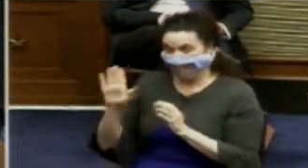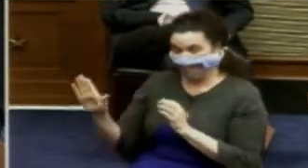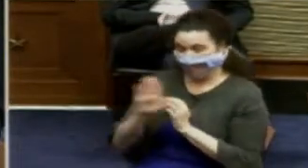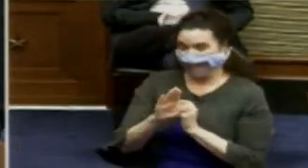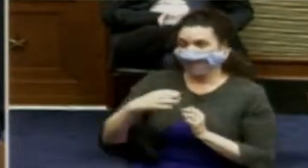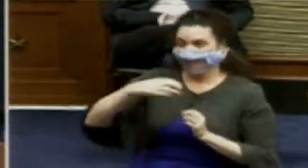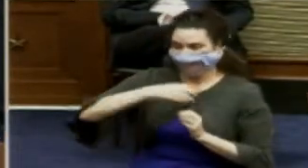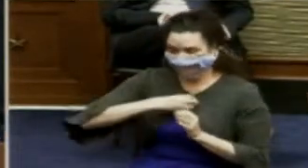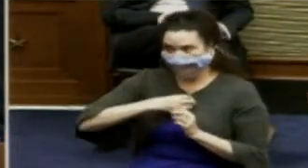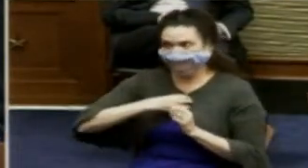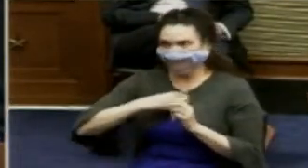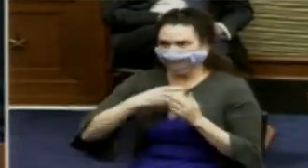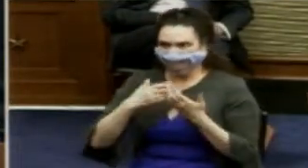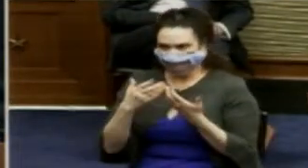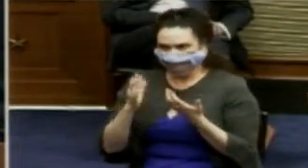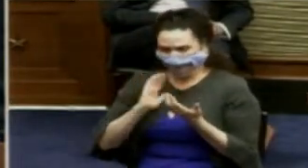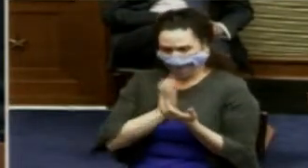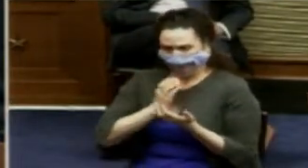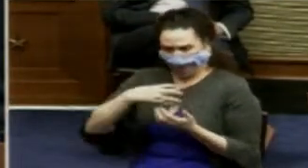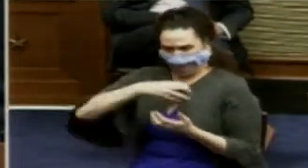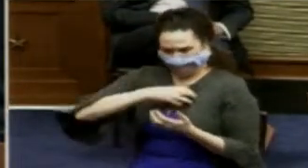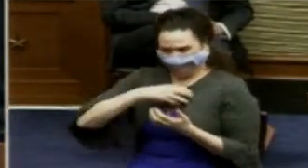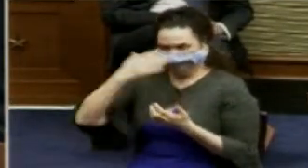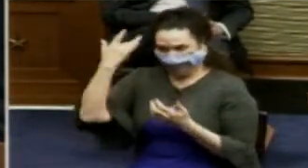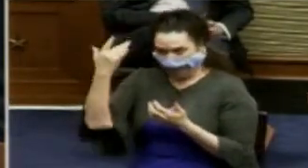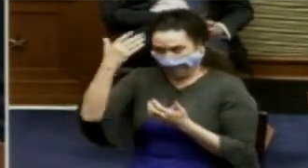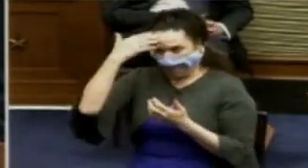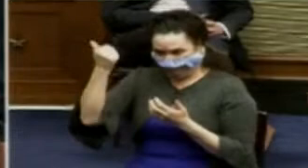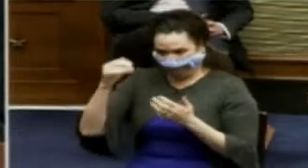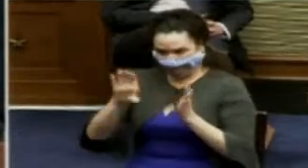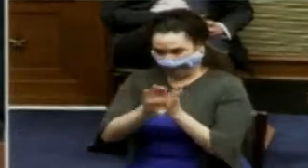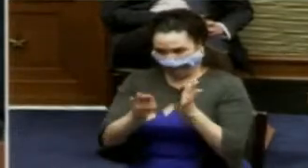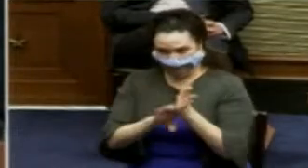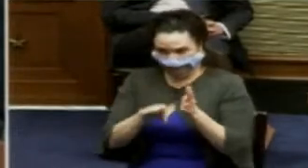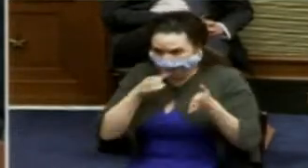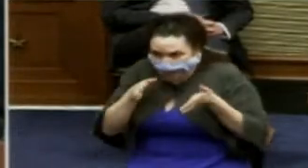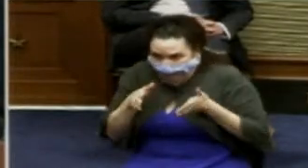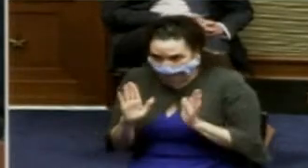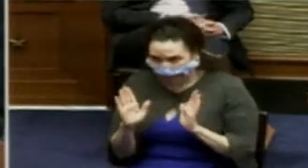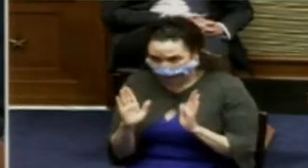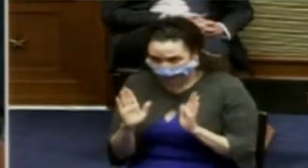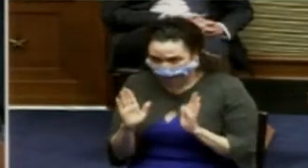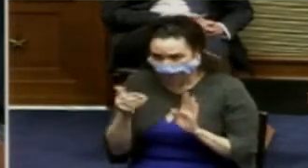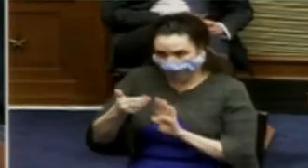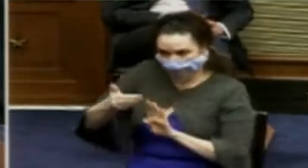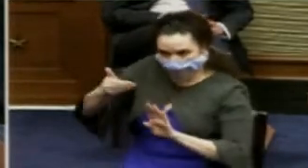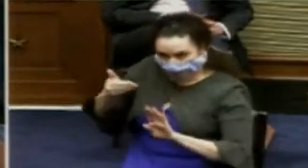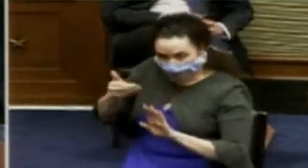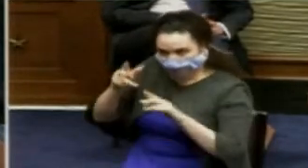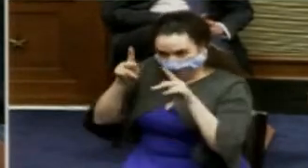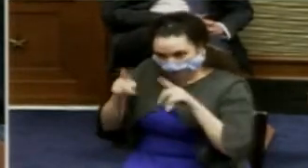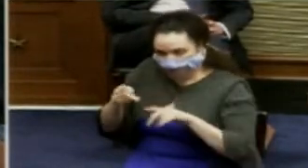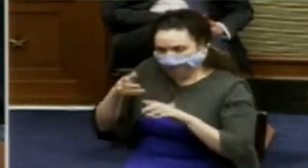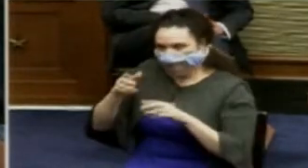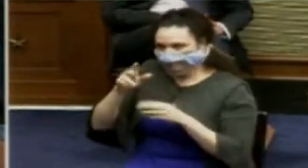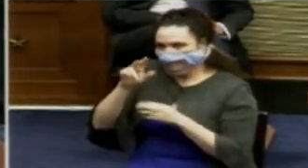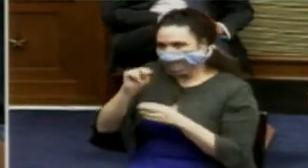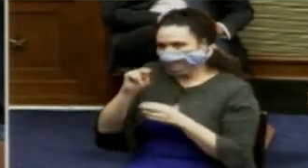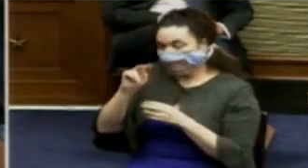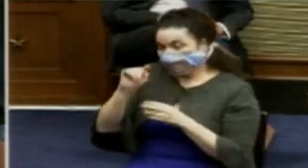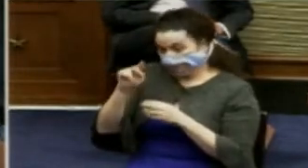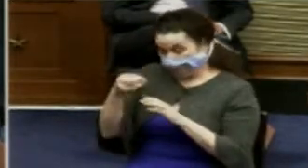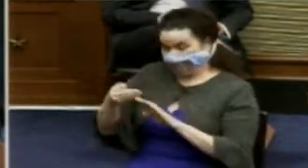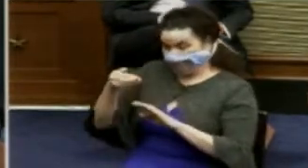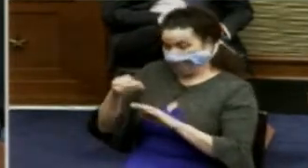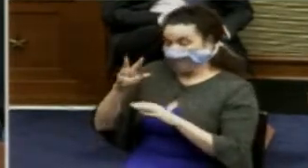the Constitution. Delegate Norton's predecessor, Walter Fauntleroy, did not favor statehood for the District of